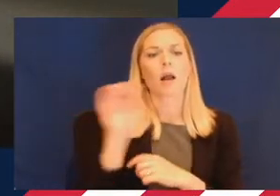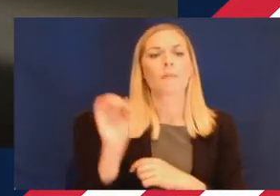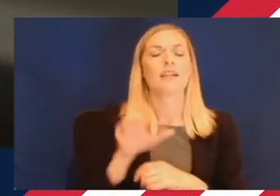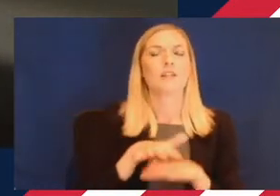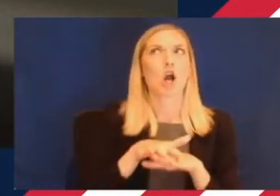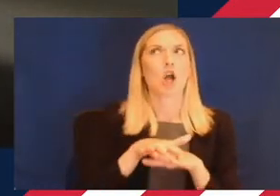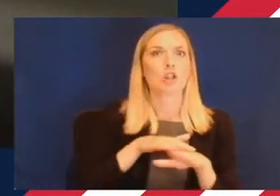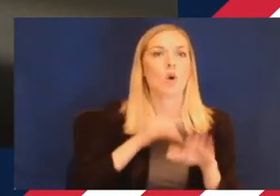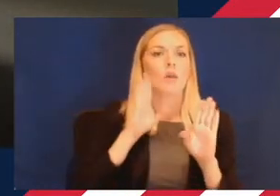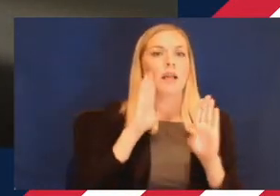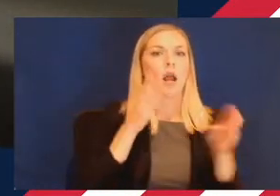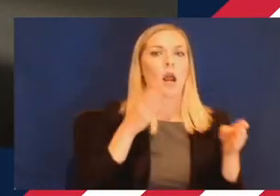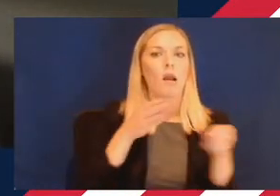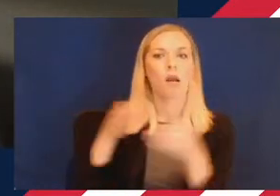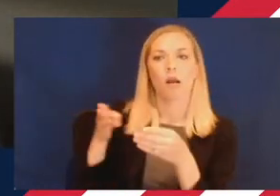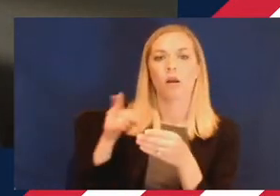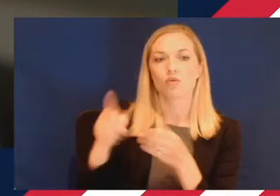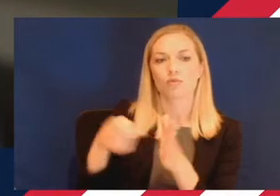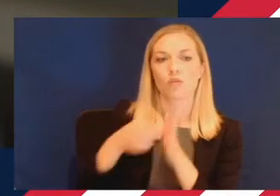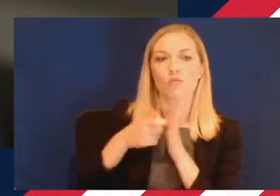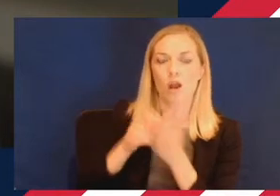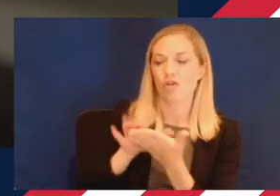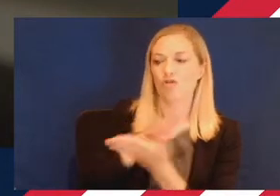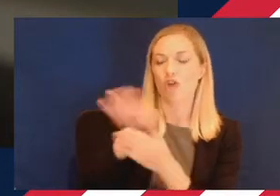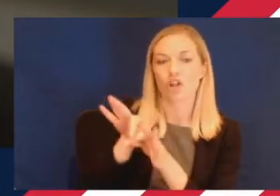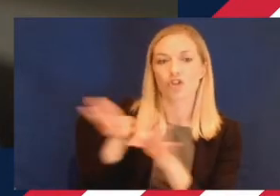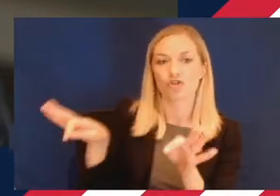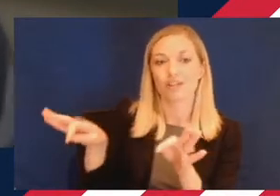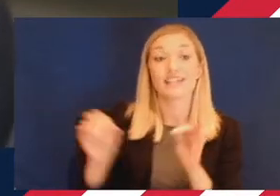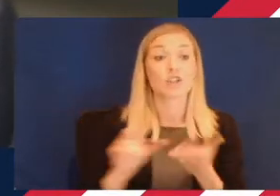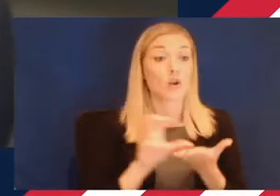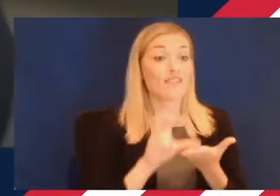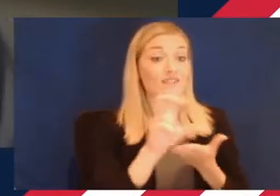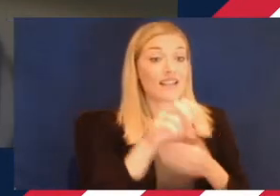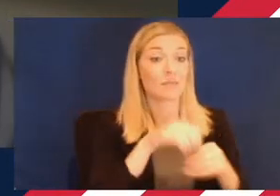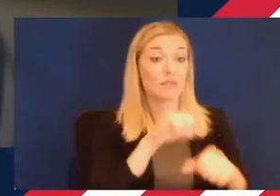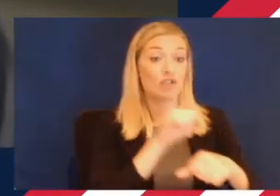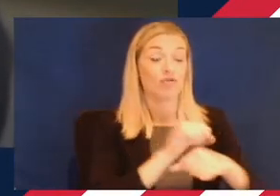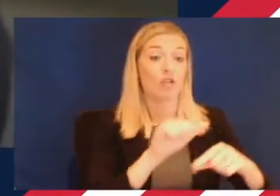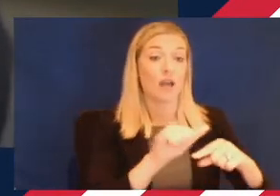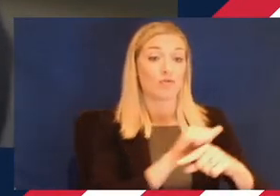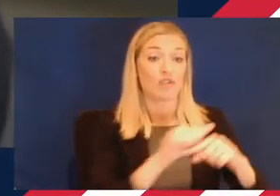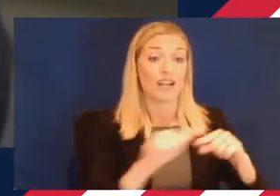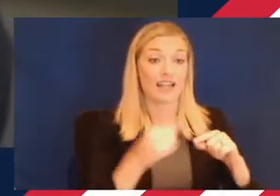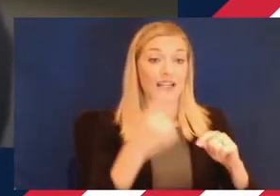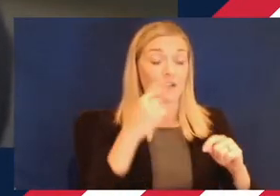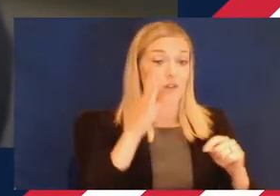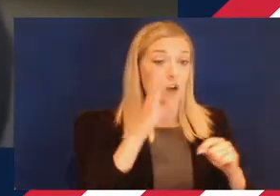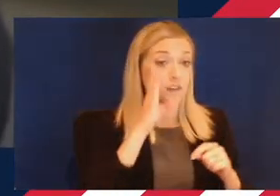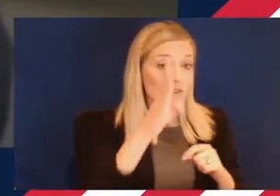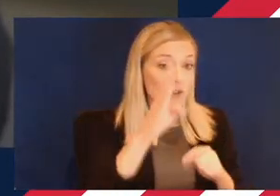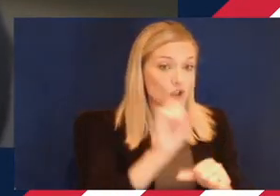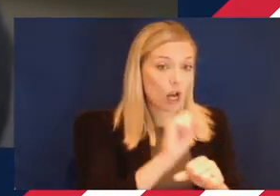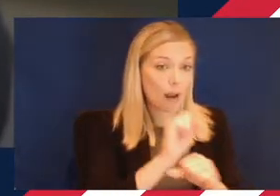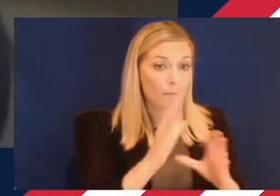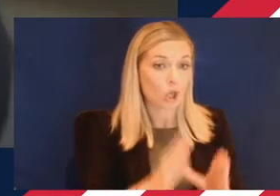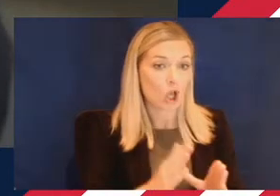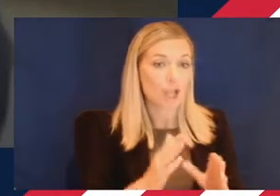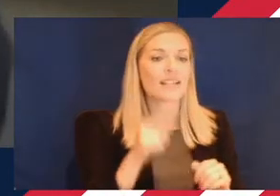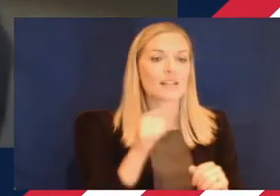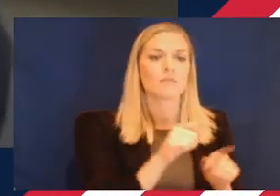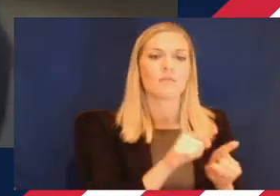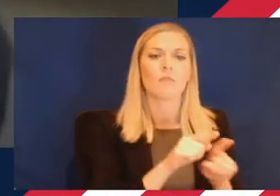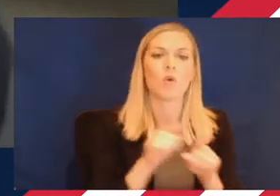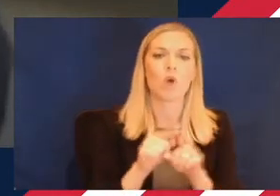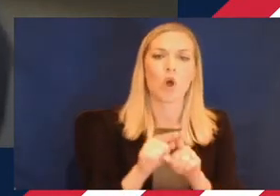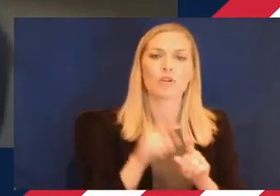credentials. The investment in job training makes sense for business leaders. It's their future employees. Given the demographic change, there's also future customers. You want